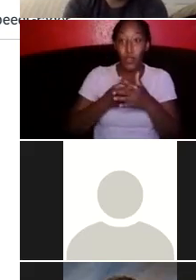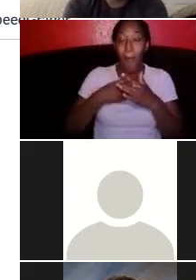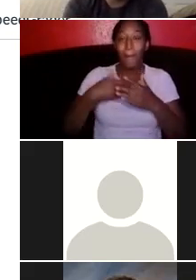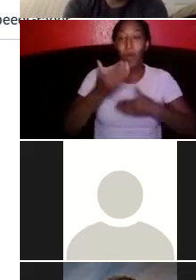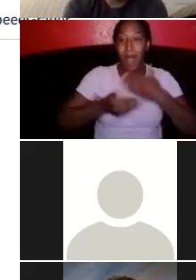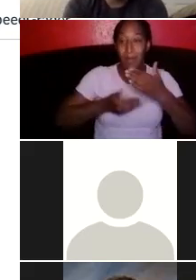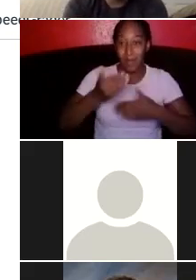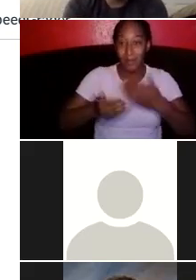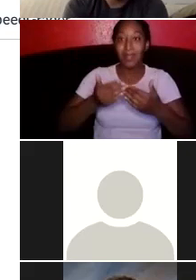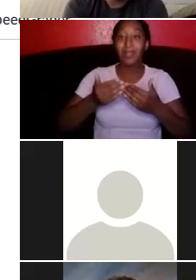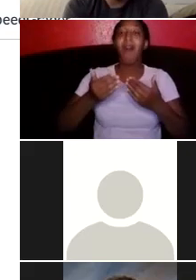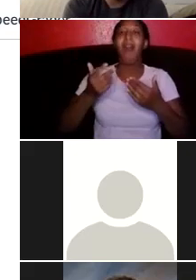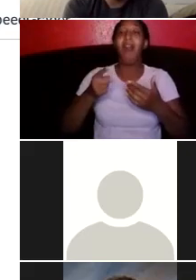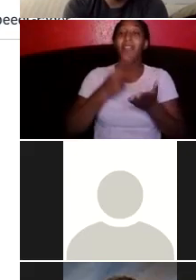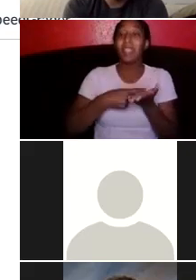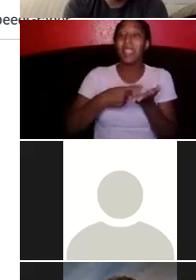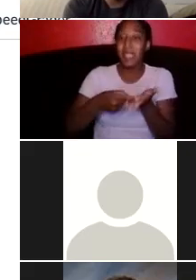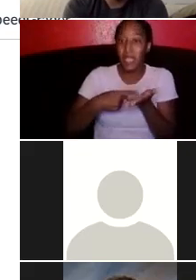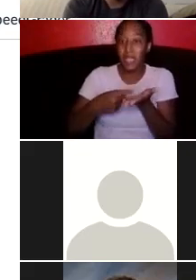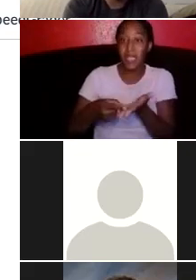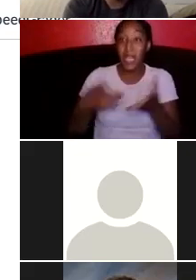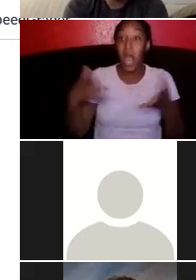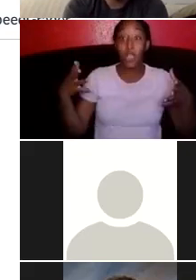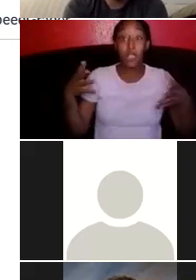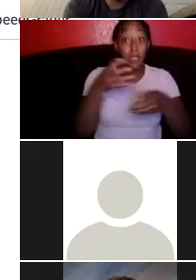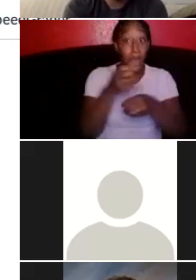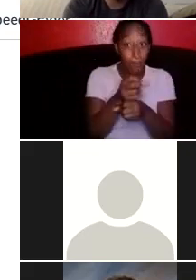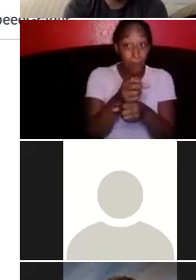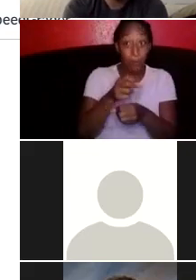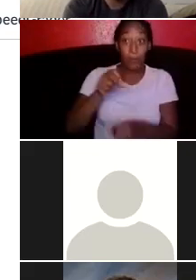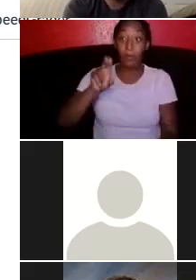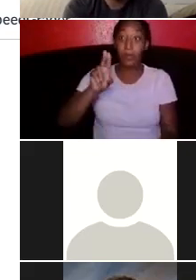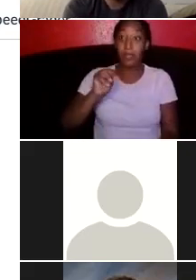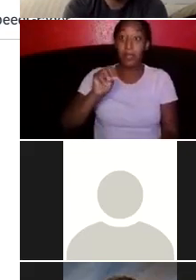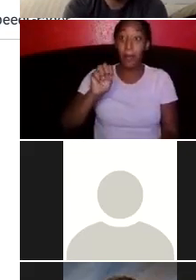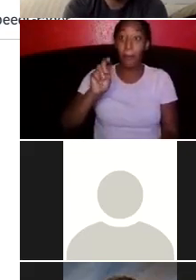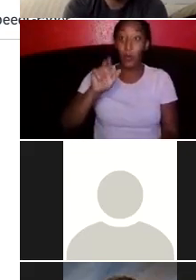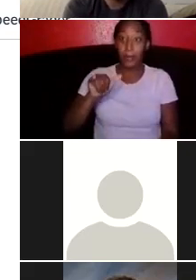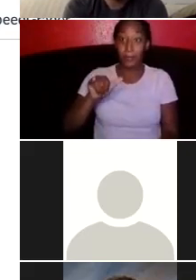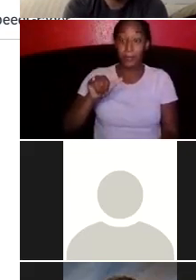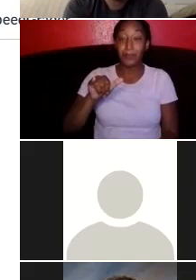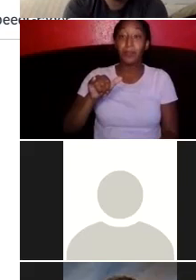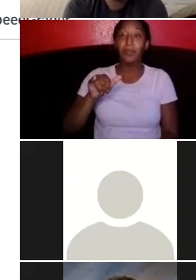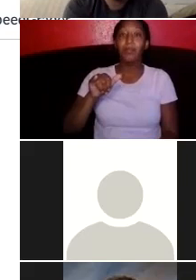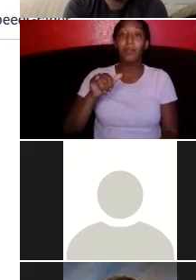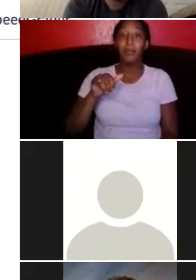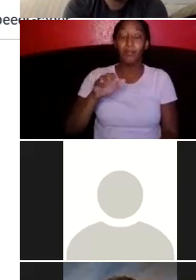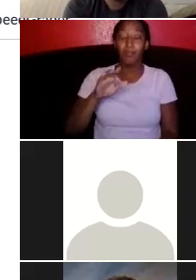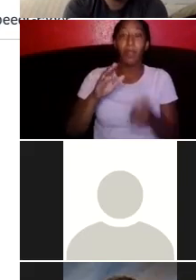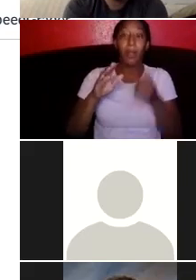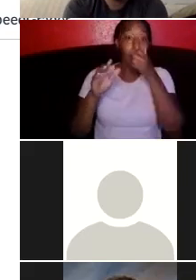fact, I'm going to share with you a video in the announcements that